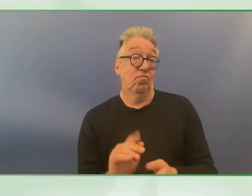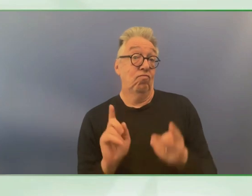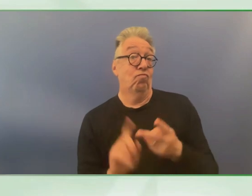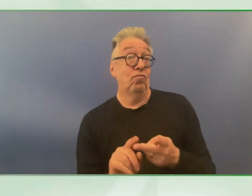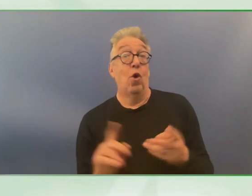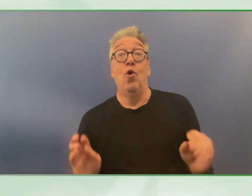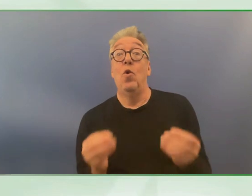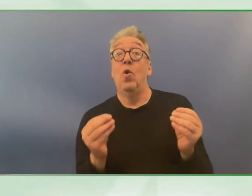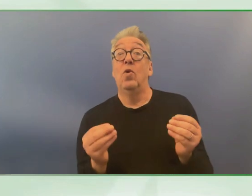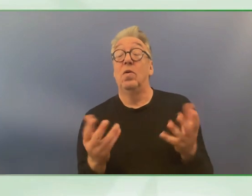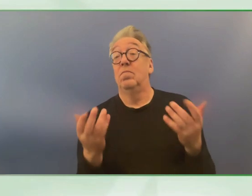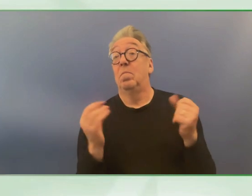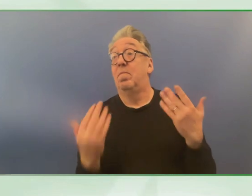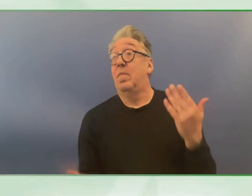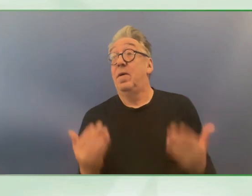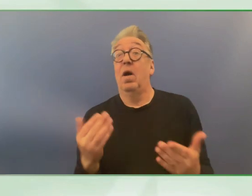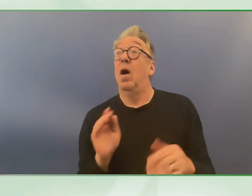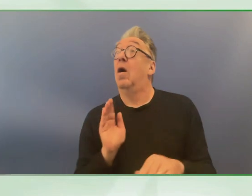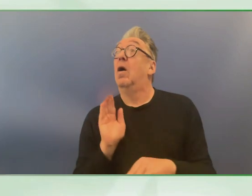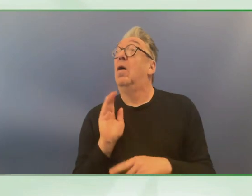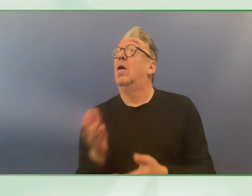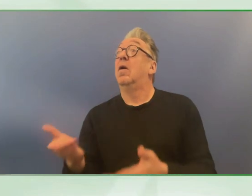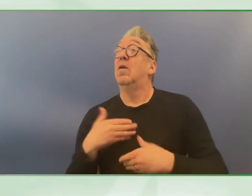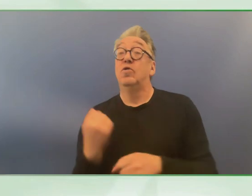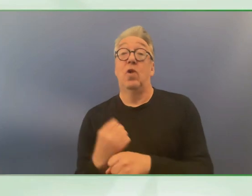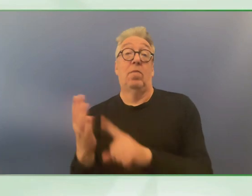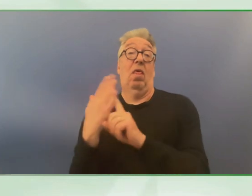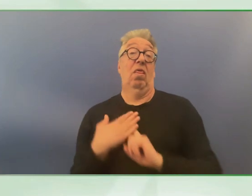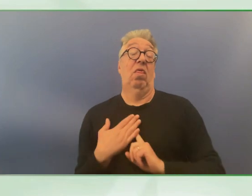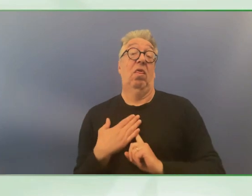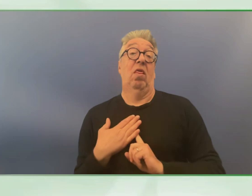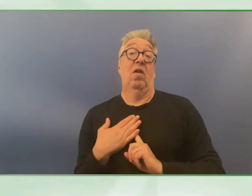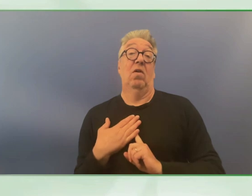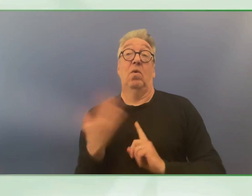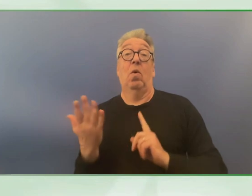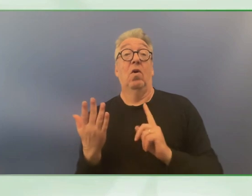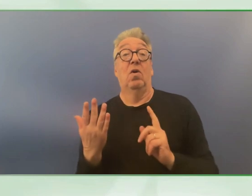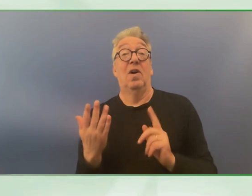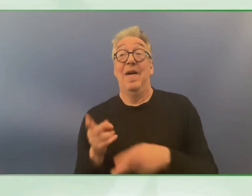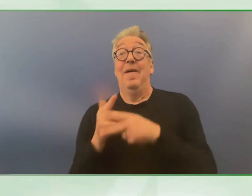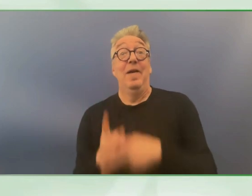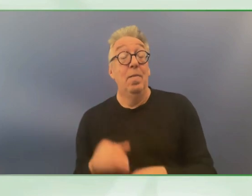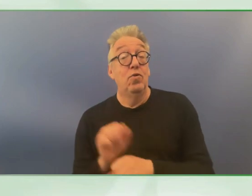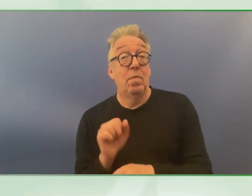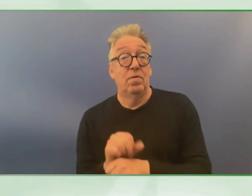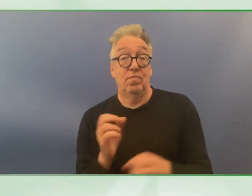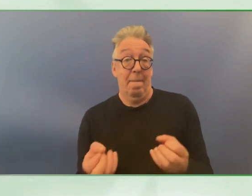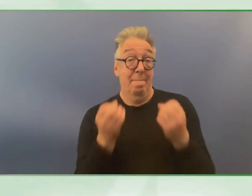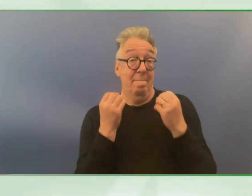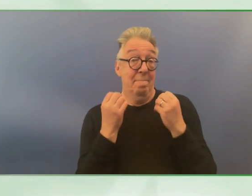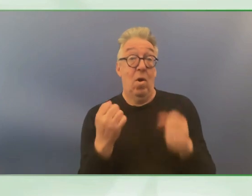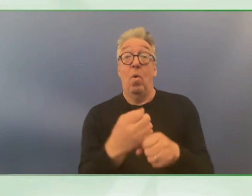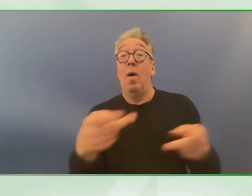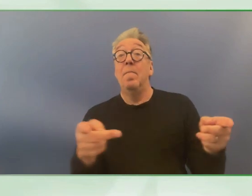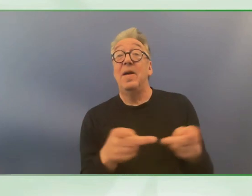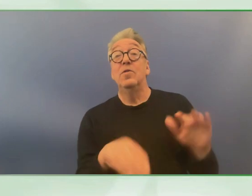to secure and retain jobs. Many workplaces and digital platforms are not fully accessible, creating